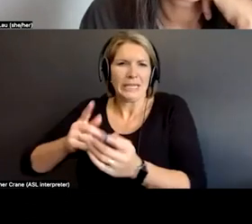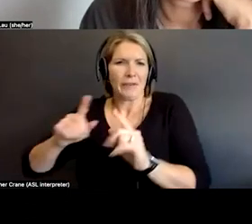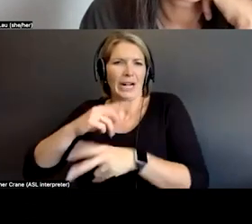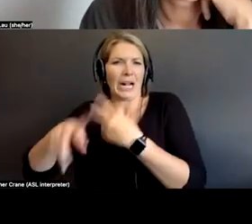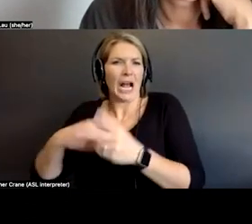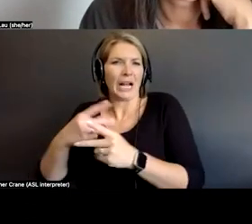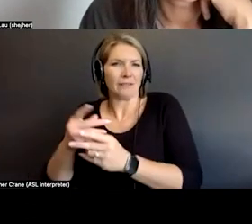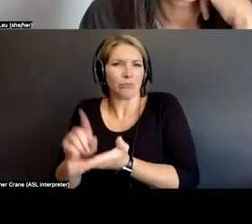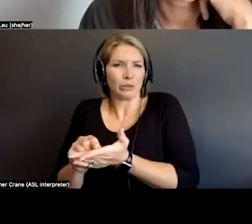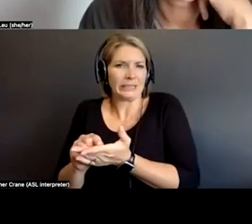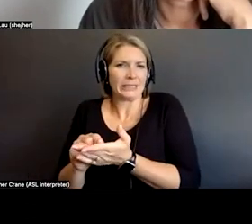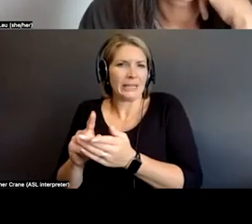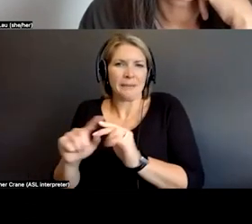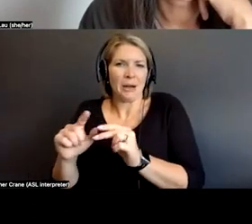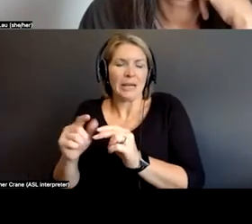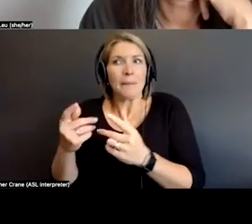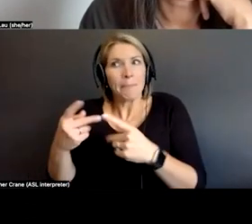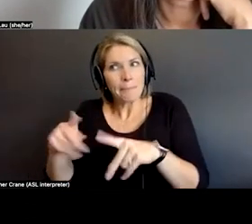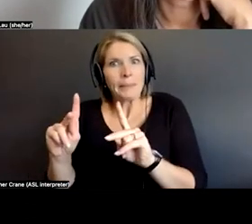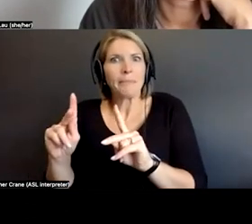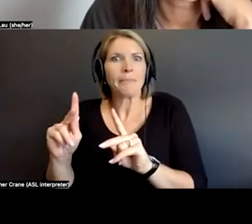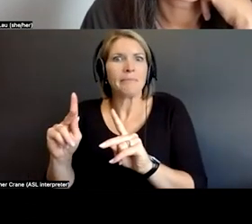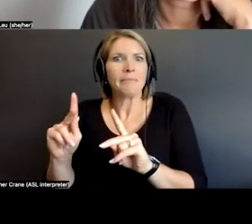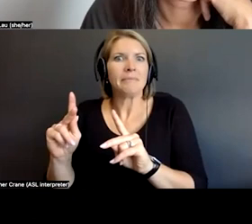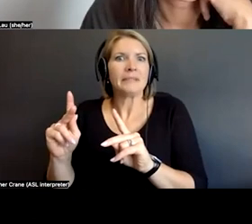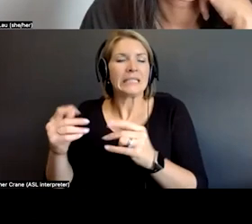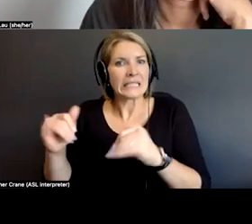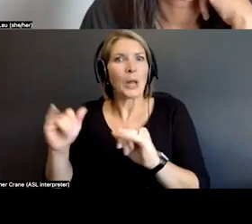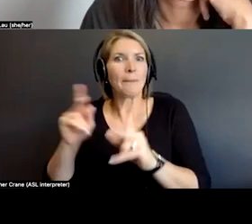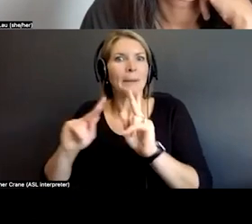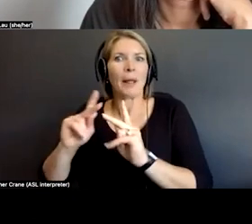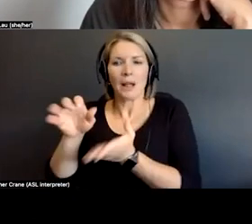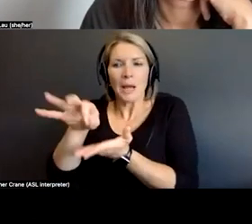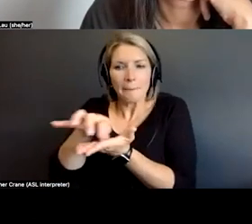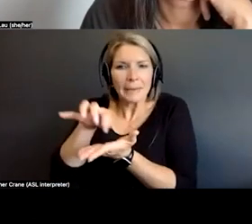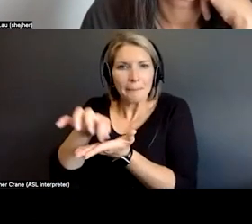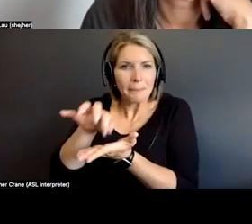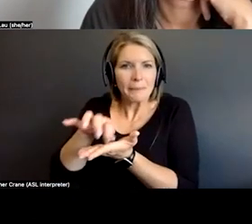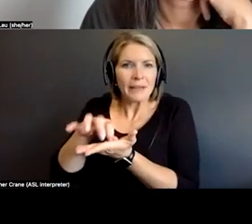but at least that pullback on the cover where it suddenly had a blue background